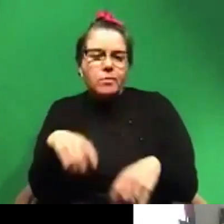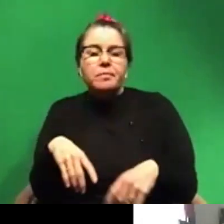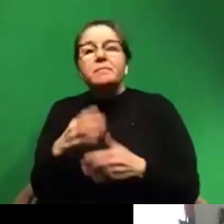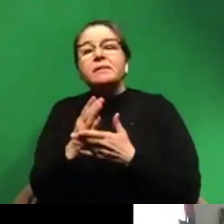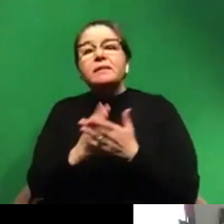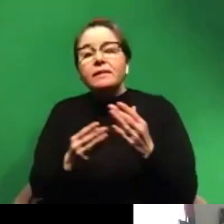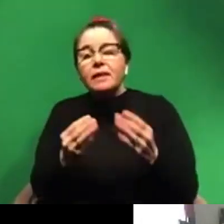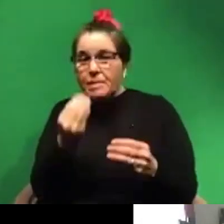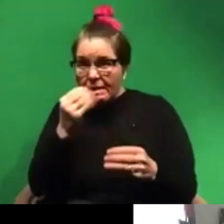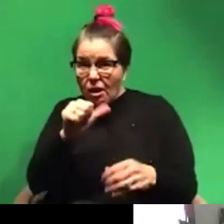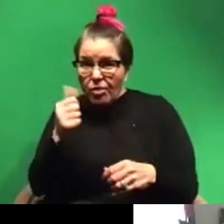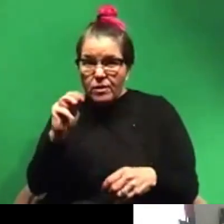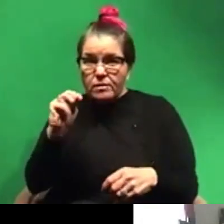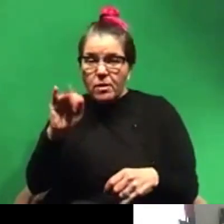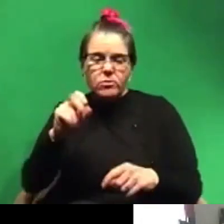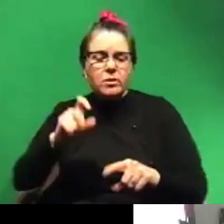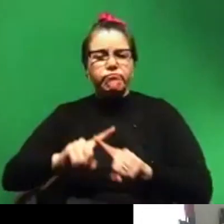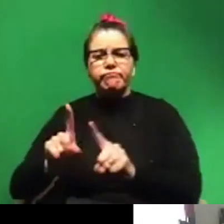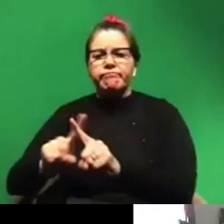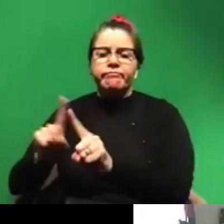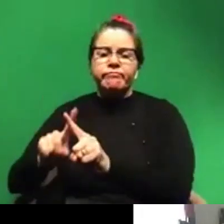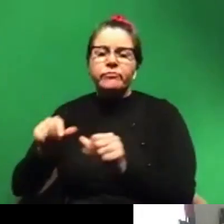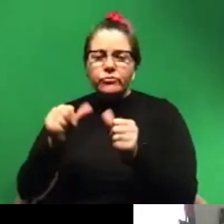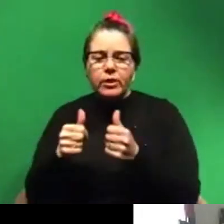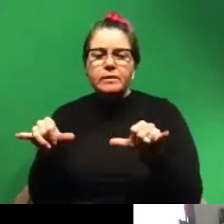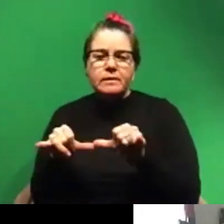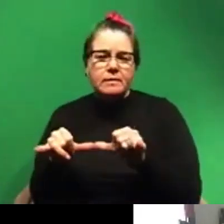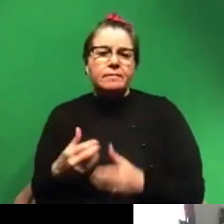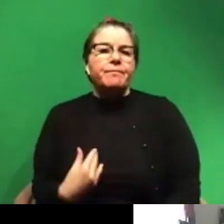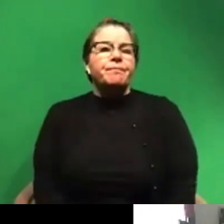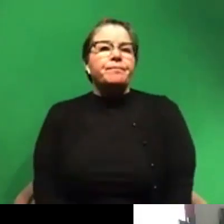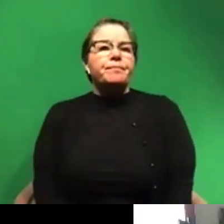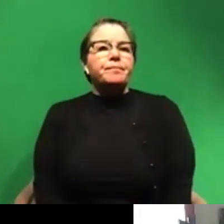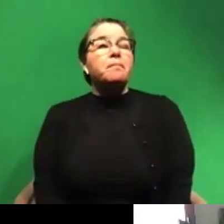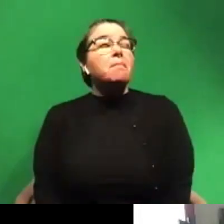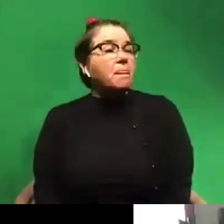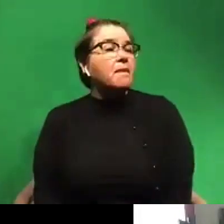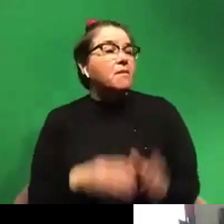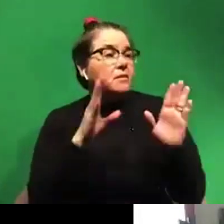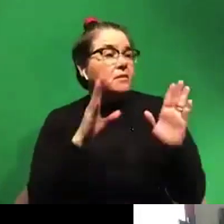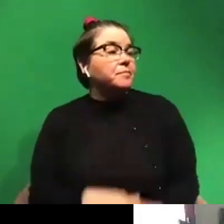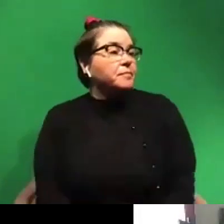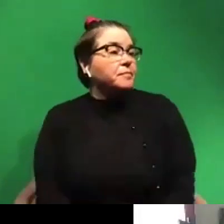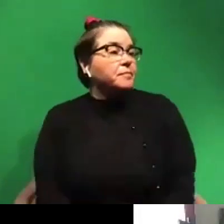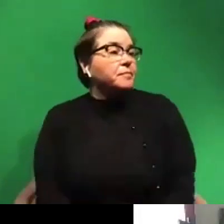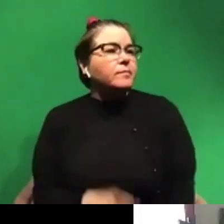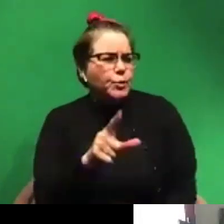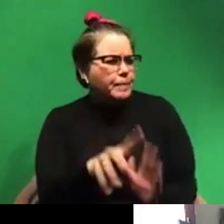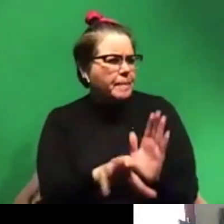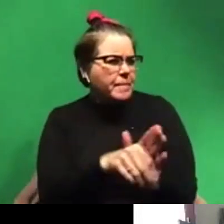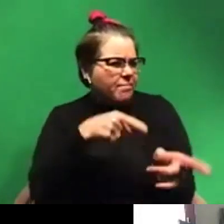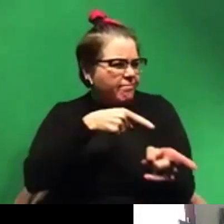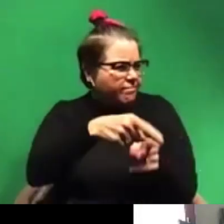other microbes. So they come in all sorts of different shapes and sizes. Awesome. Why did you choose to study microbiology?